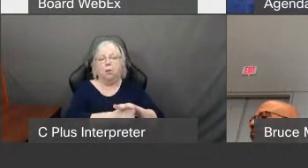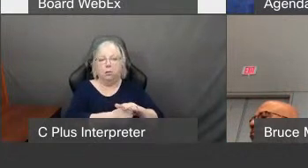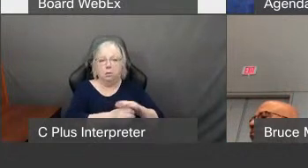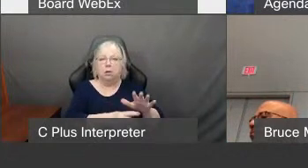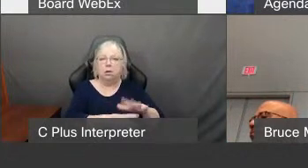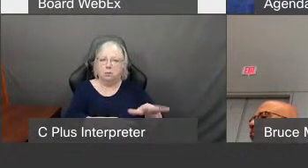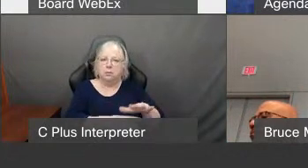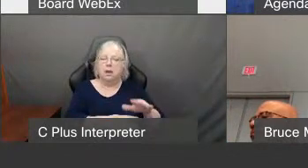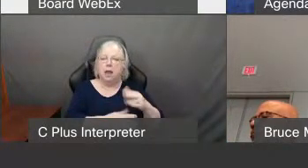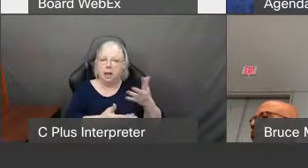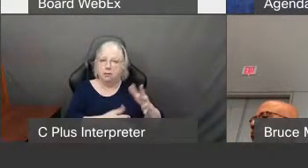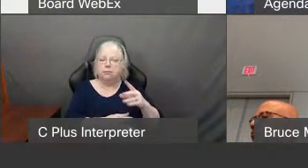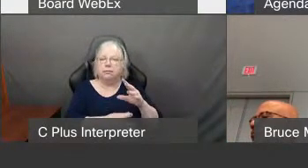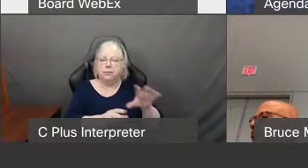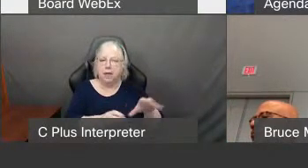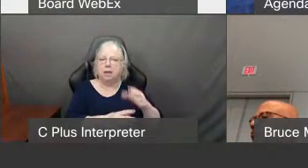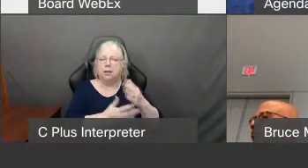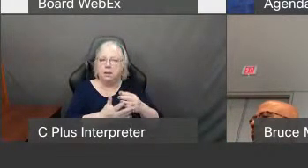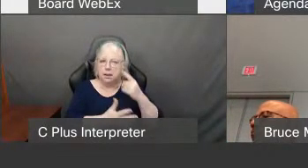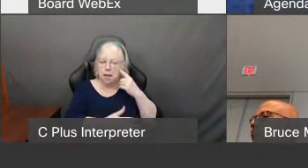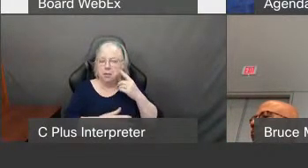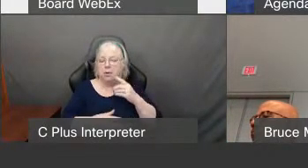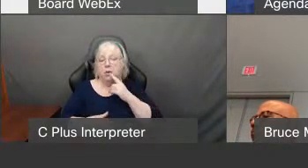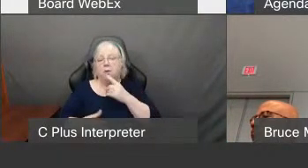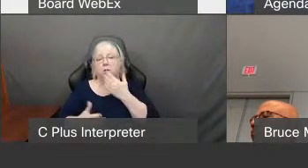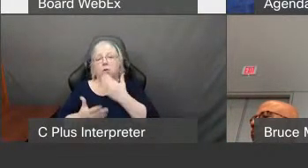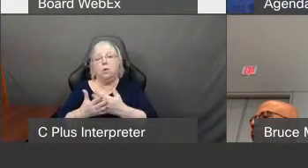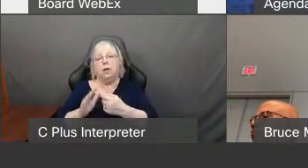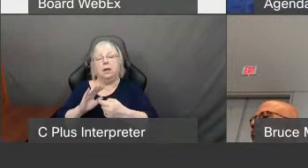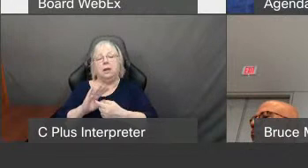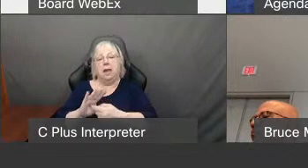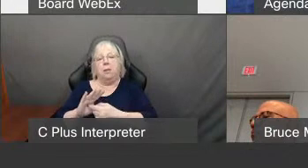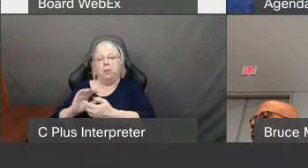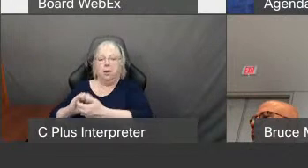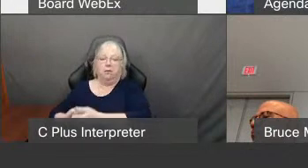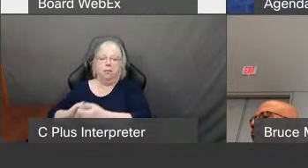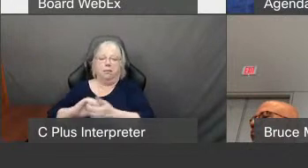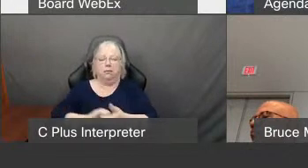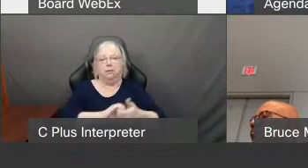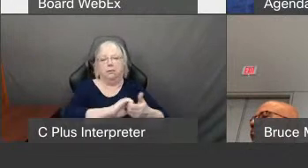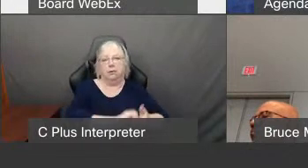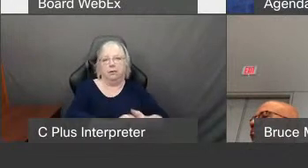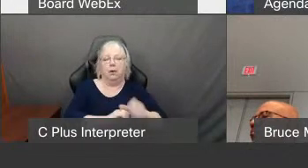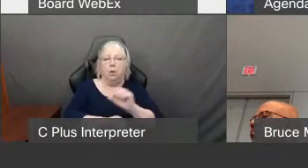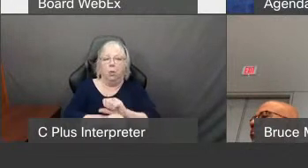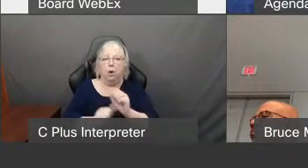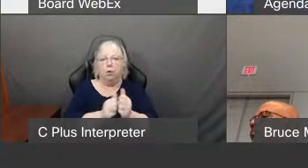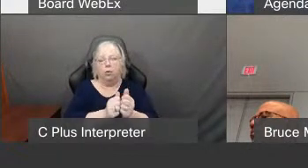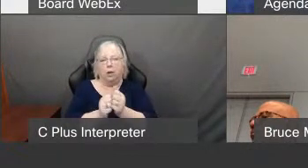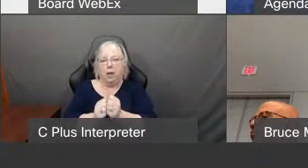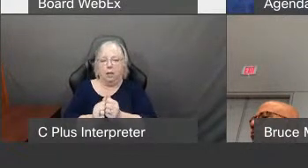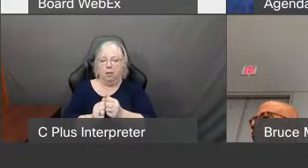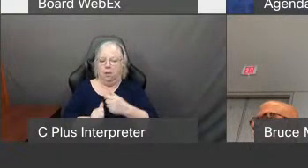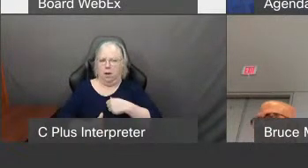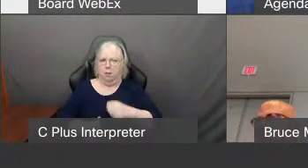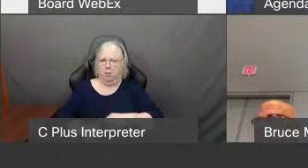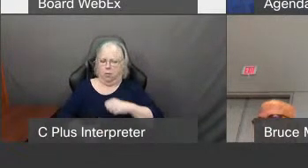those great examples of different entities really working together. And what I am really proud of about this proposal is